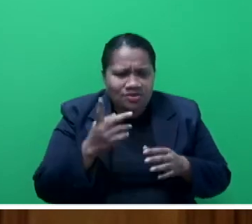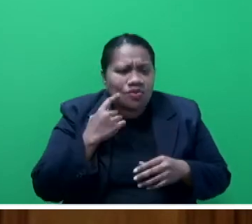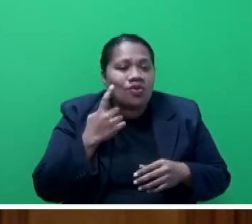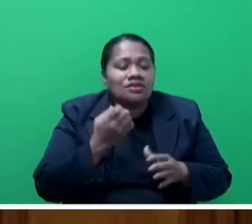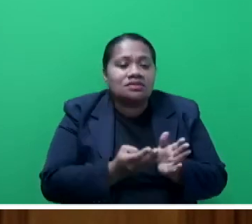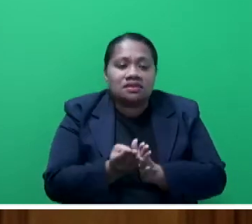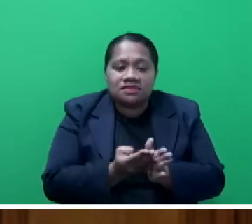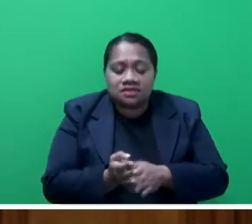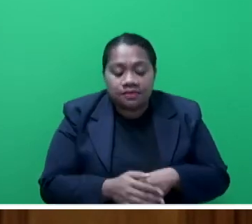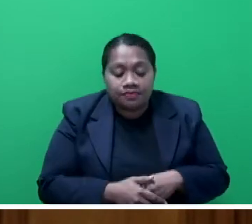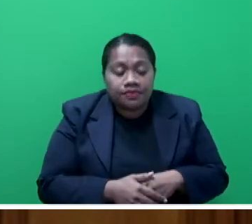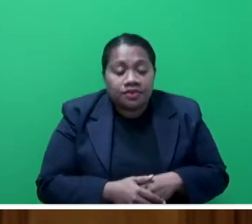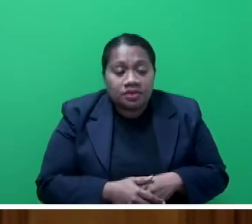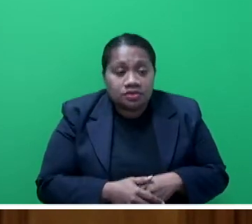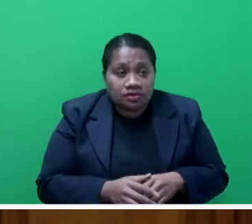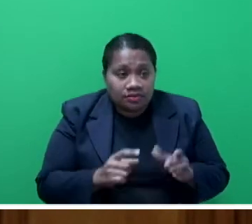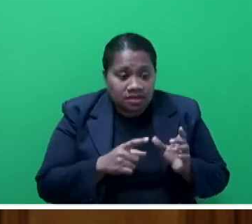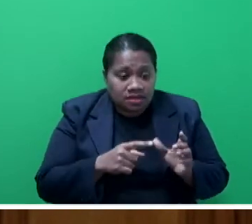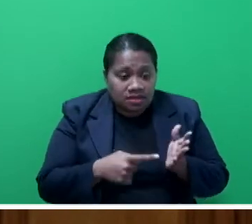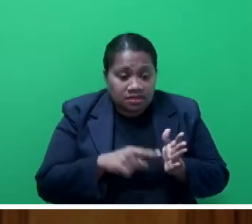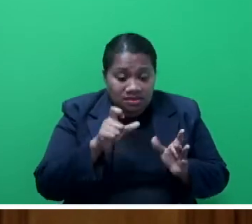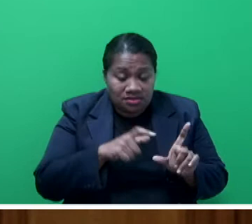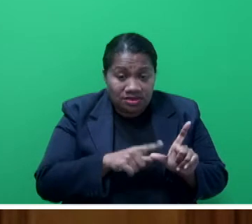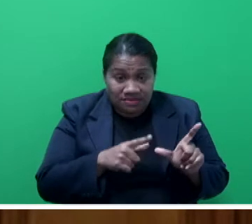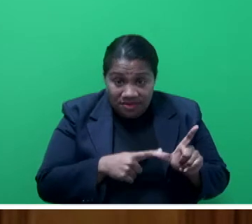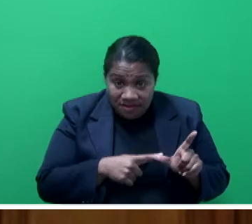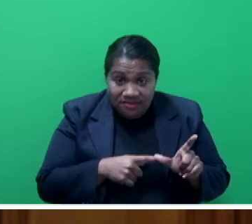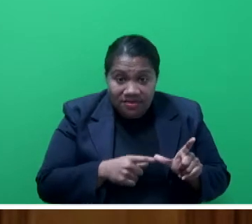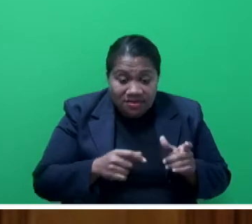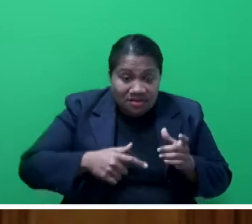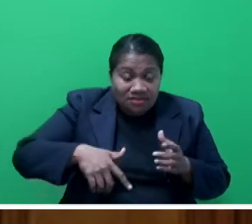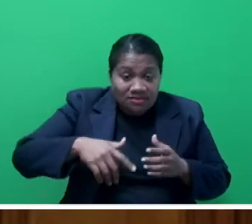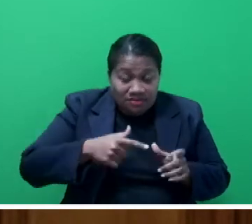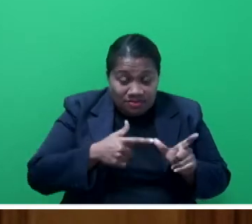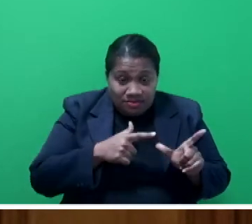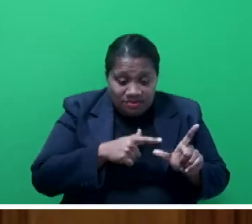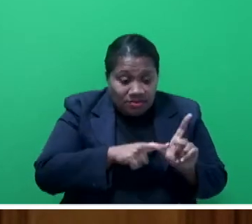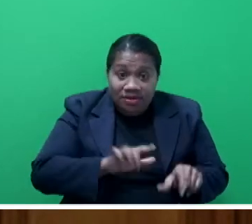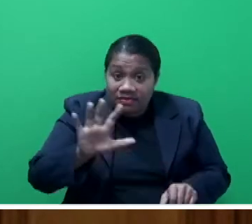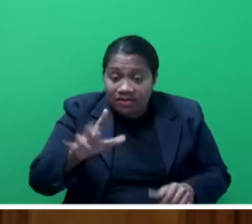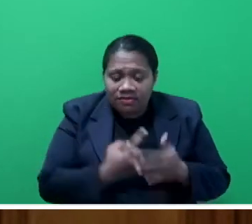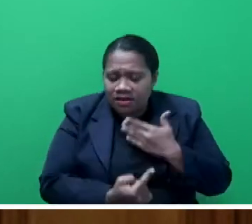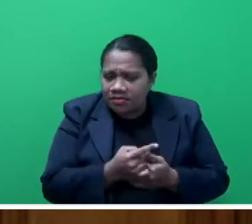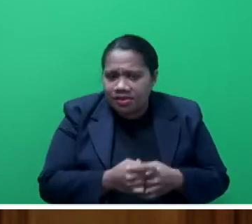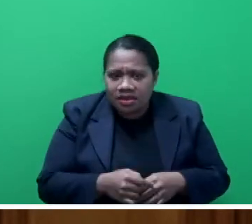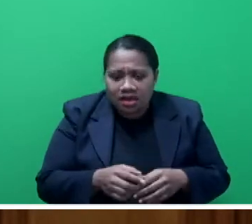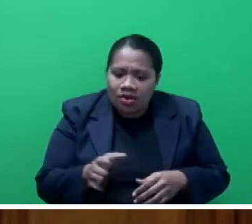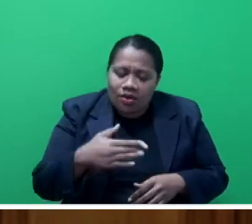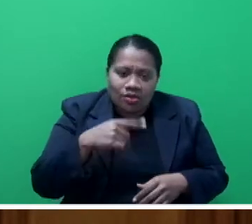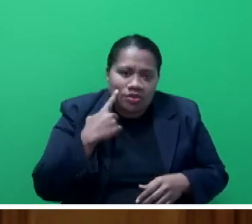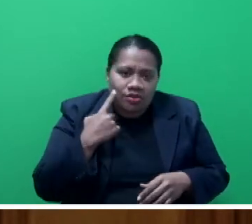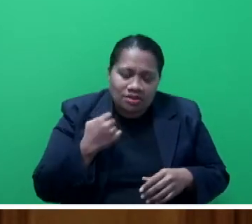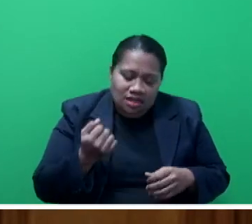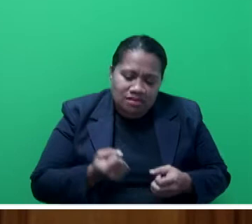Yasa, all services in Suva have been restored. And with the current water production, Water Authority of Fiji should continue to